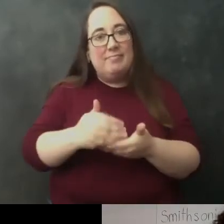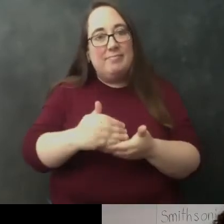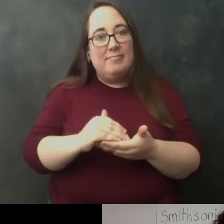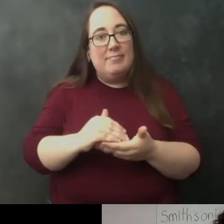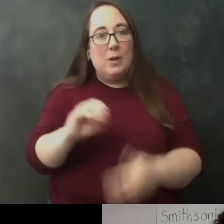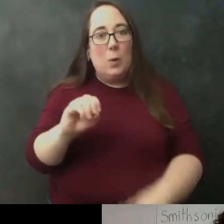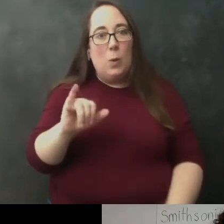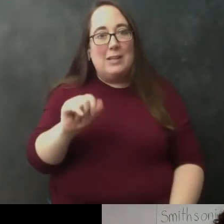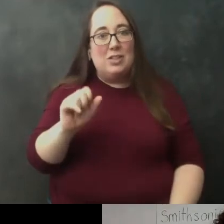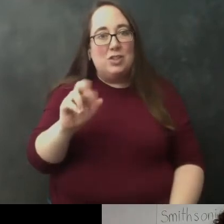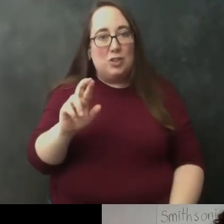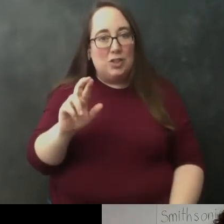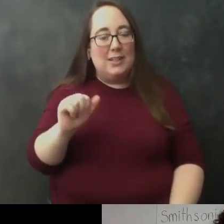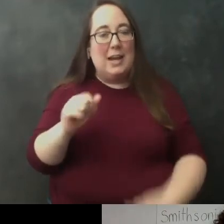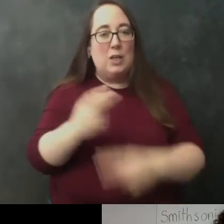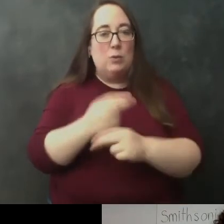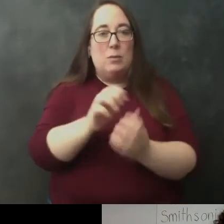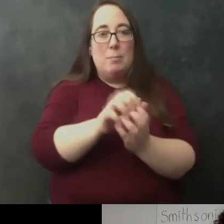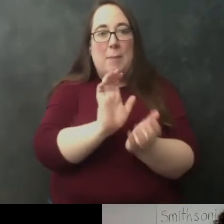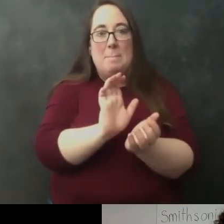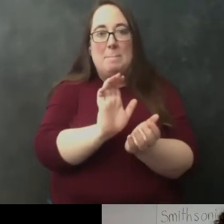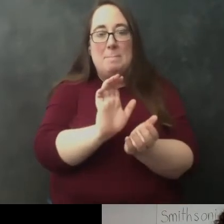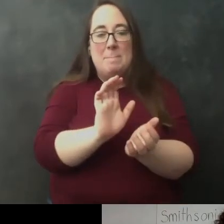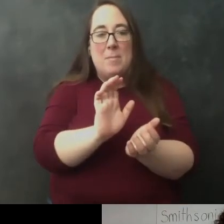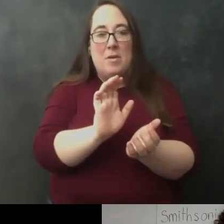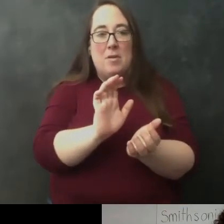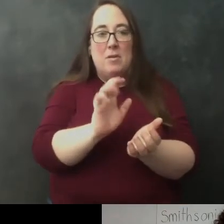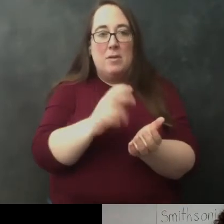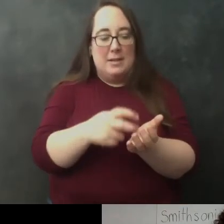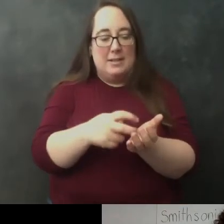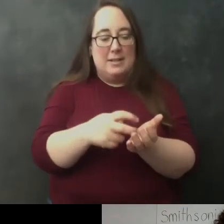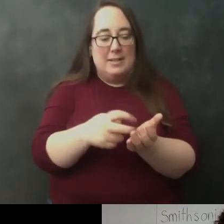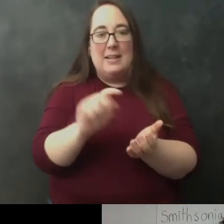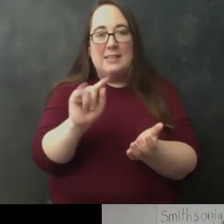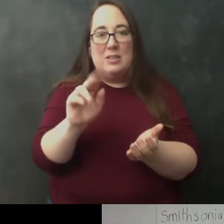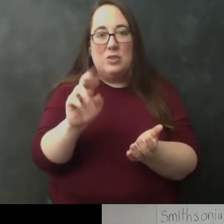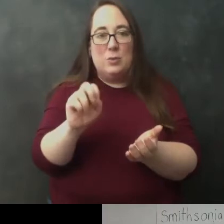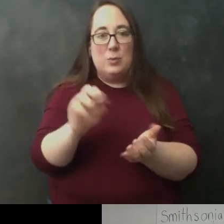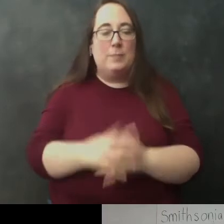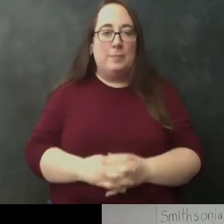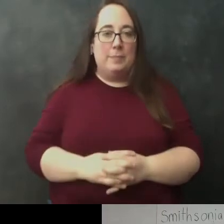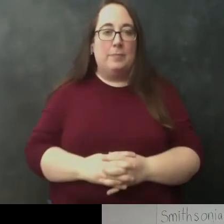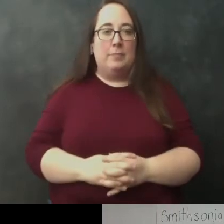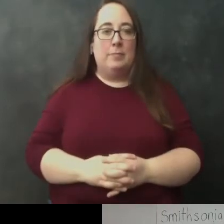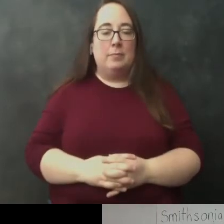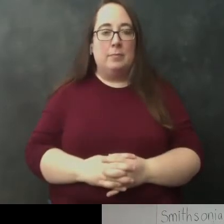can use the oyster and break open the shells and take tissue from inside. And you can do that from